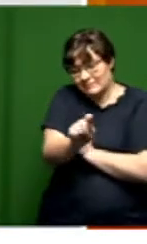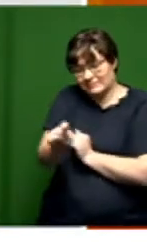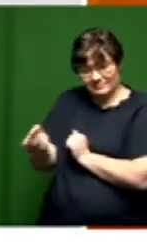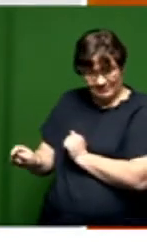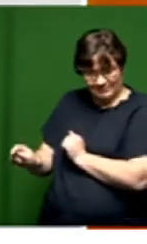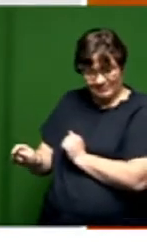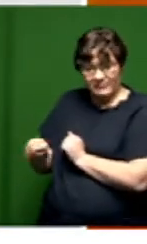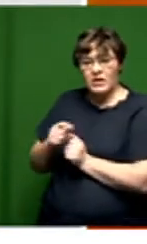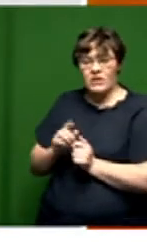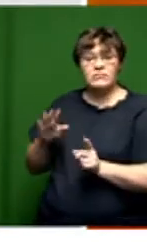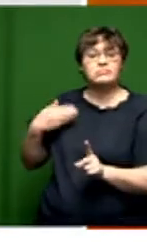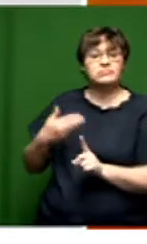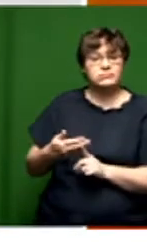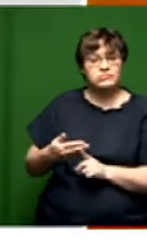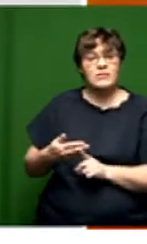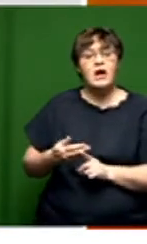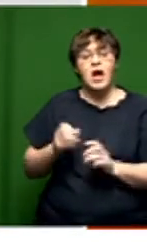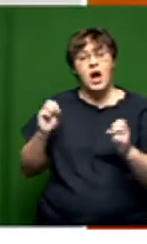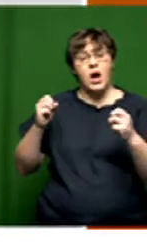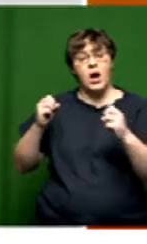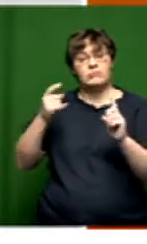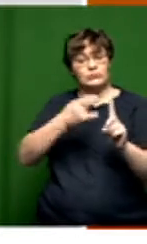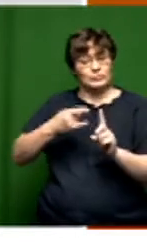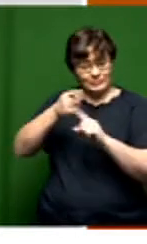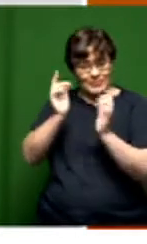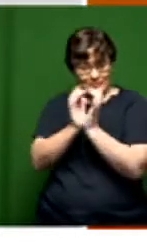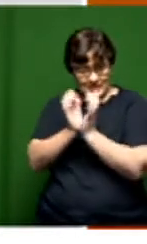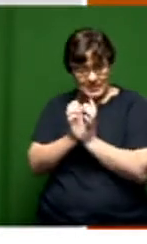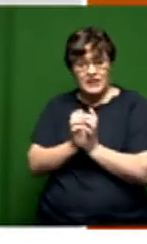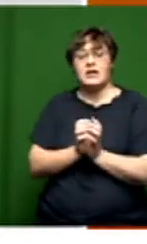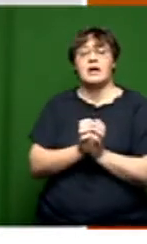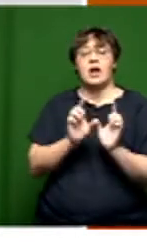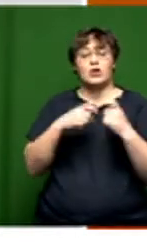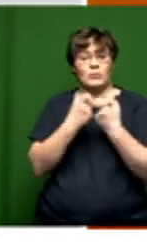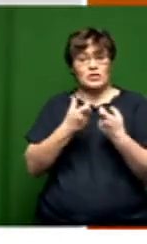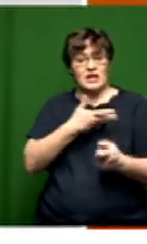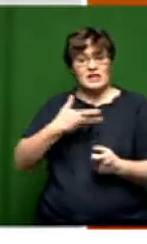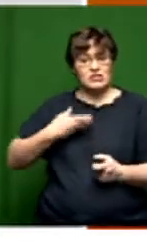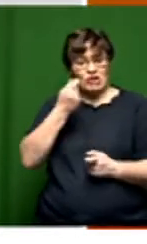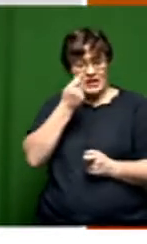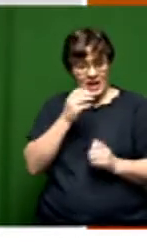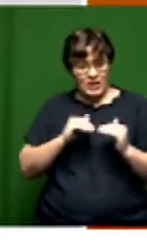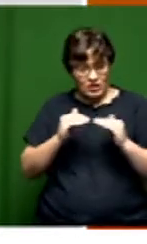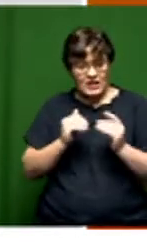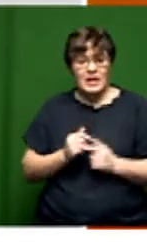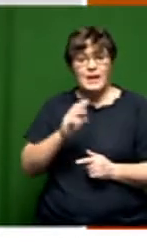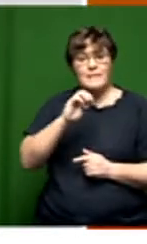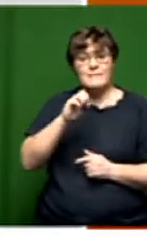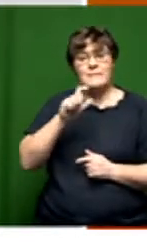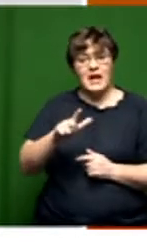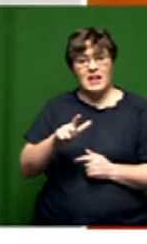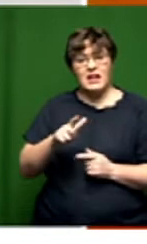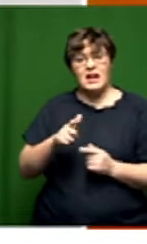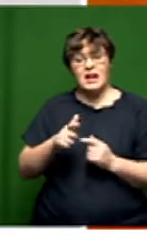actors. For example, today we're holding a webinar with the Commission on Gender Equality, the Mayor and Guardian, UNICEF,